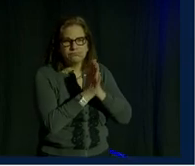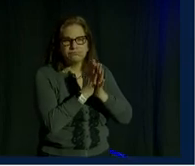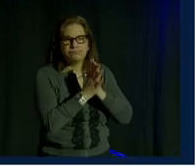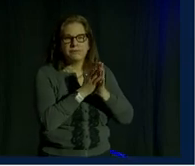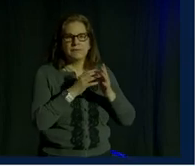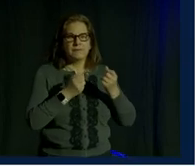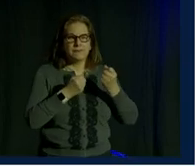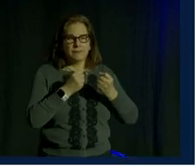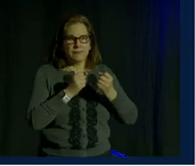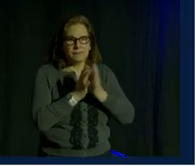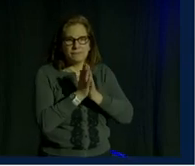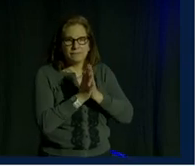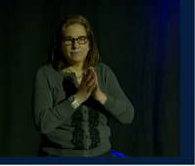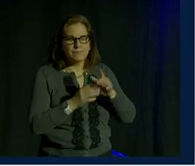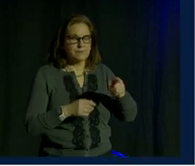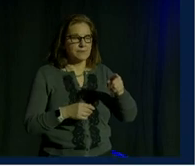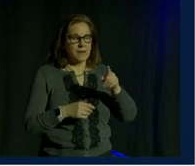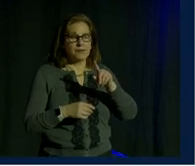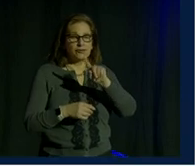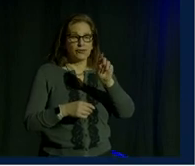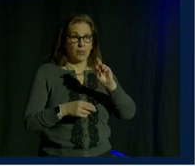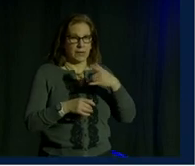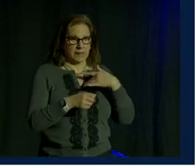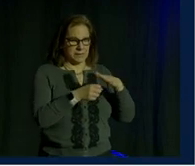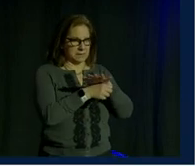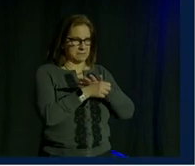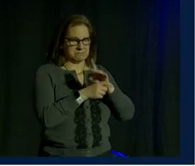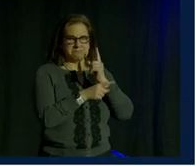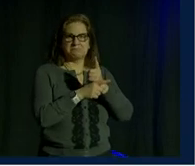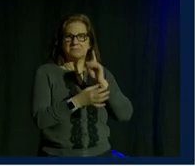Plus, will help ensure that we can build that